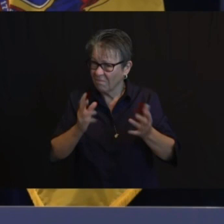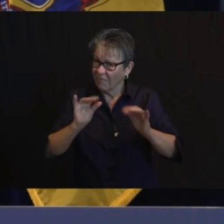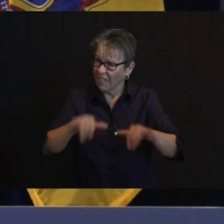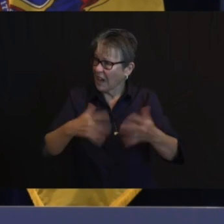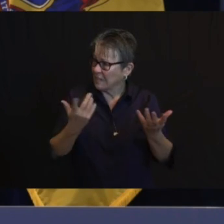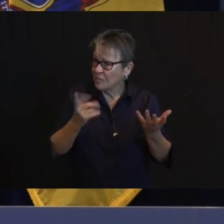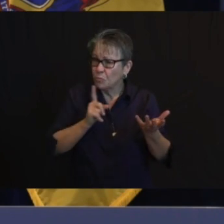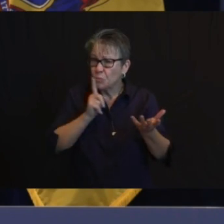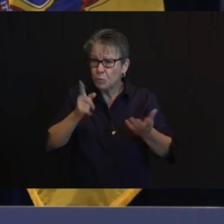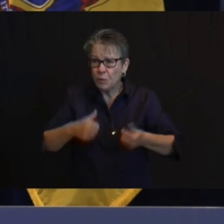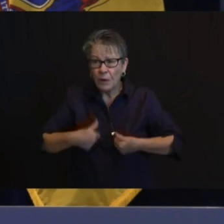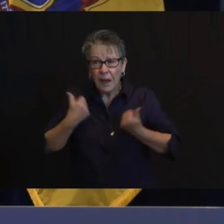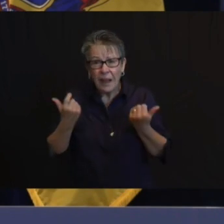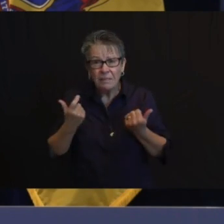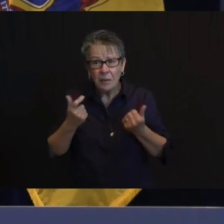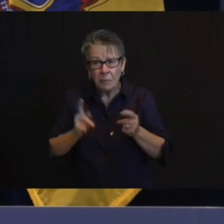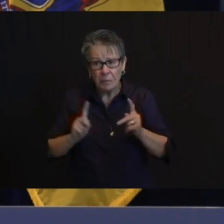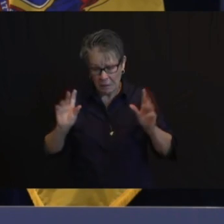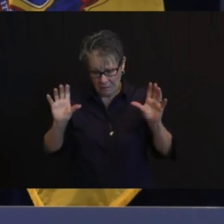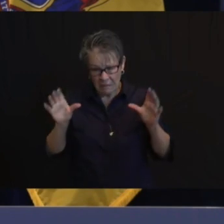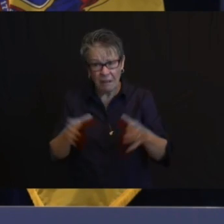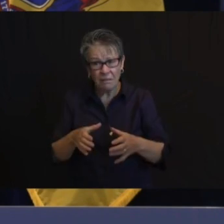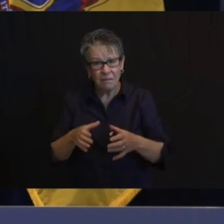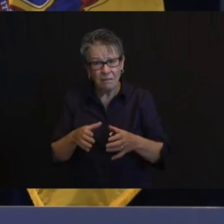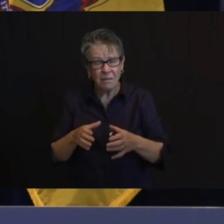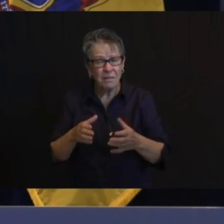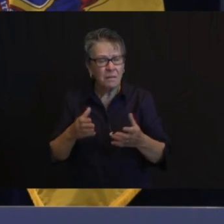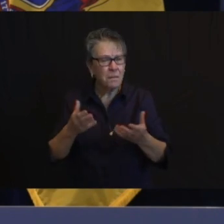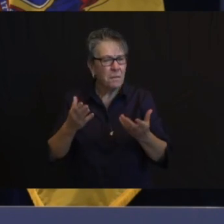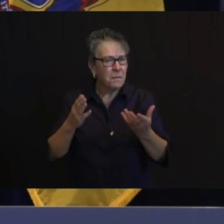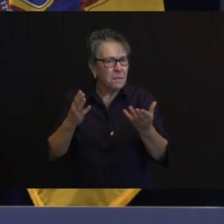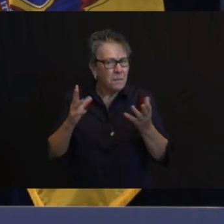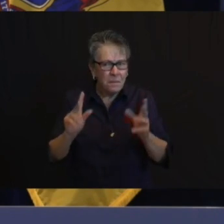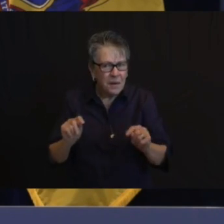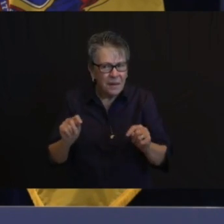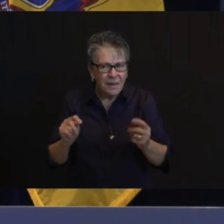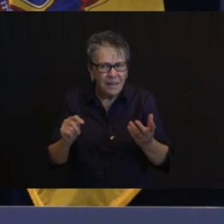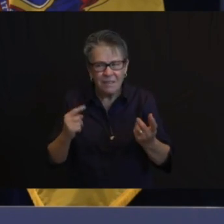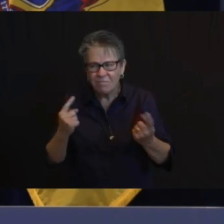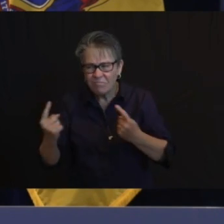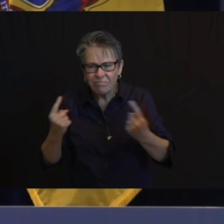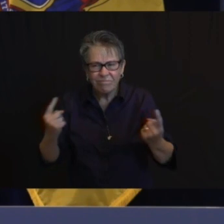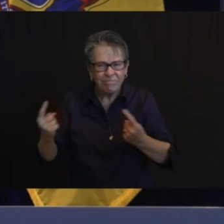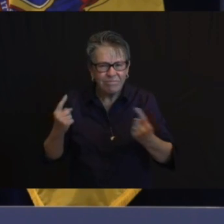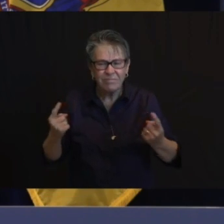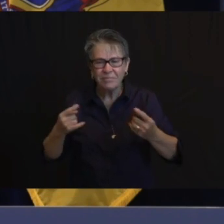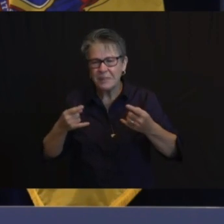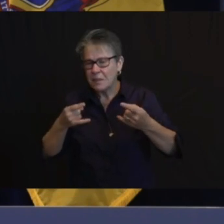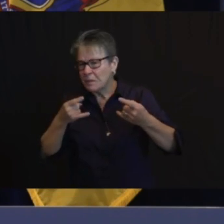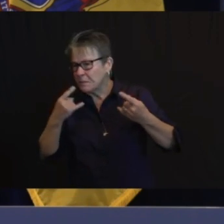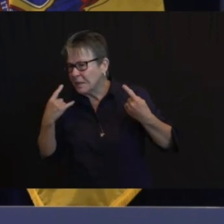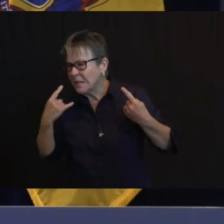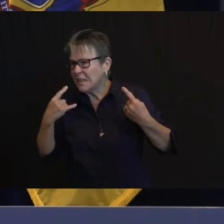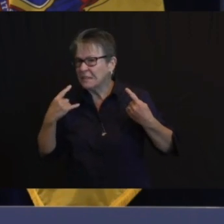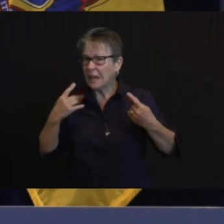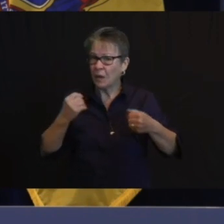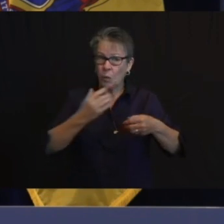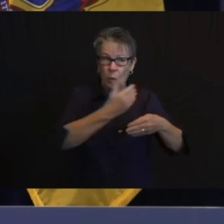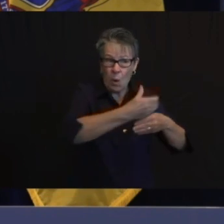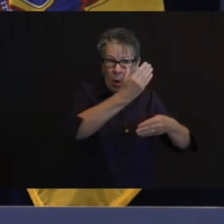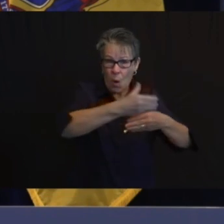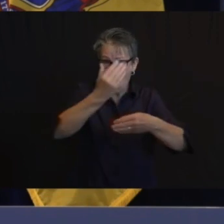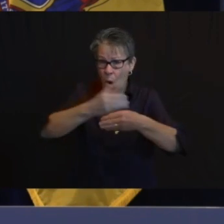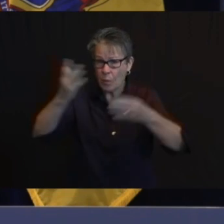people to gather, as you're saying, but how significant can these steps, social distance, masking, and specifically the ventilation